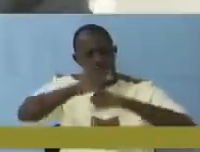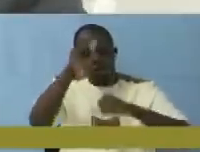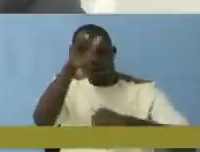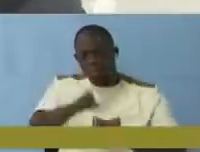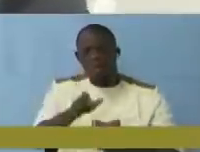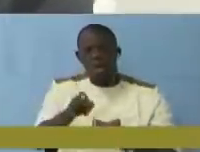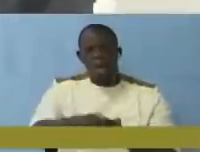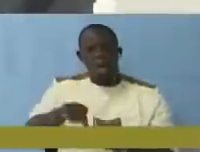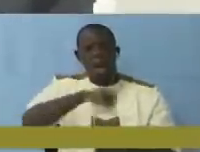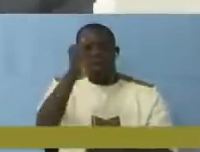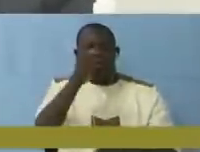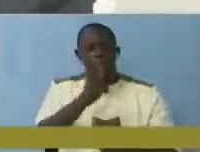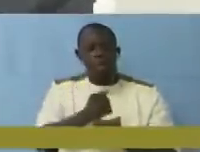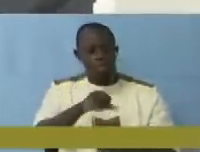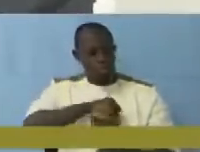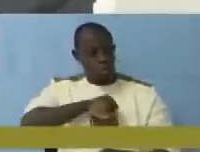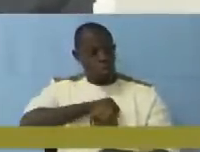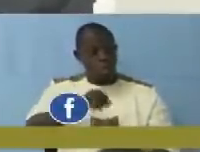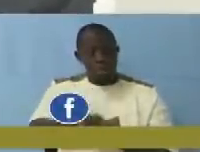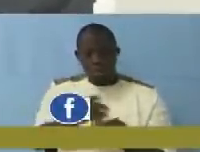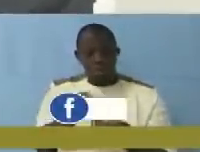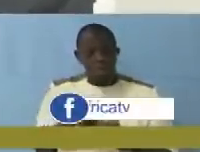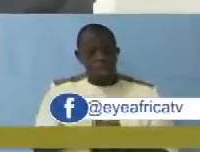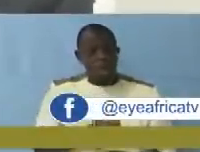and crushed his genitals with a stone.